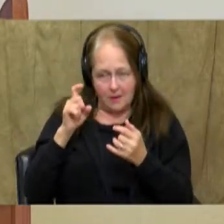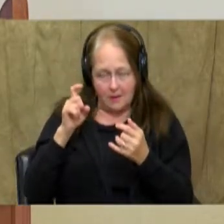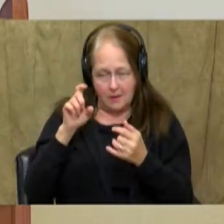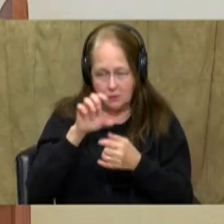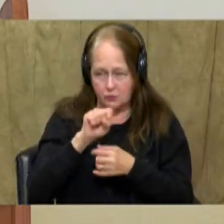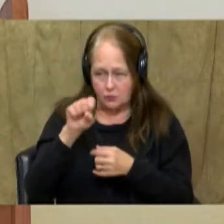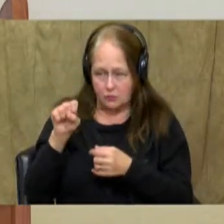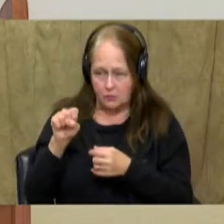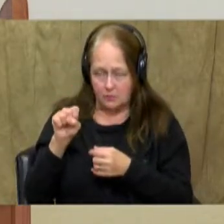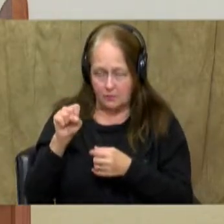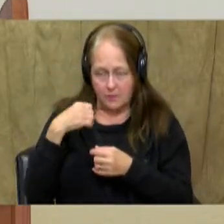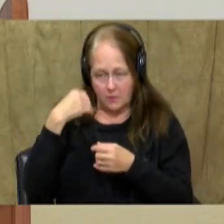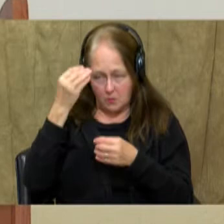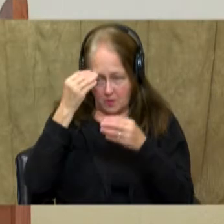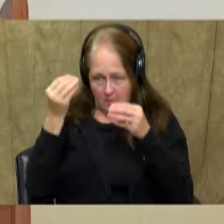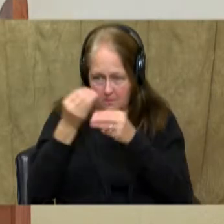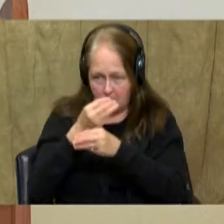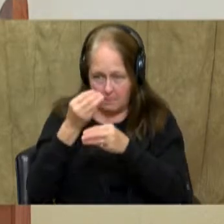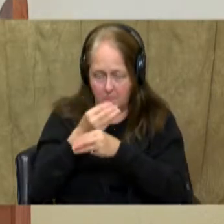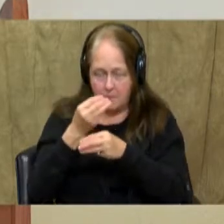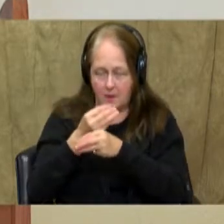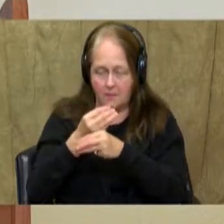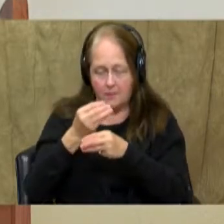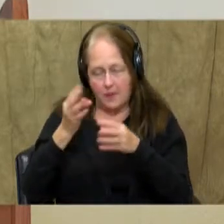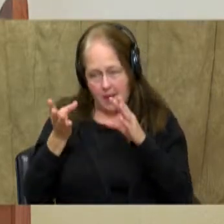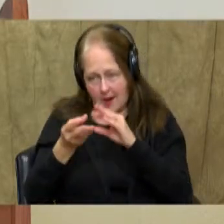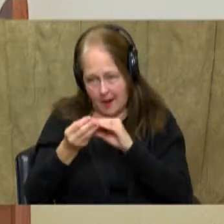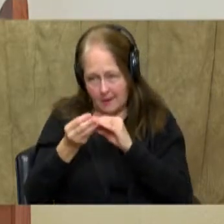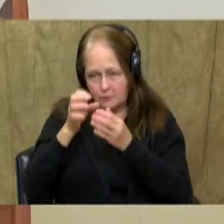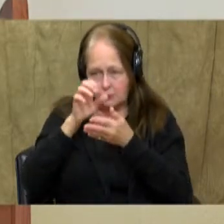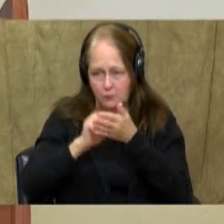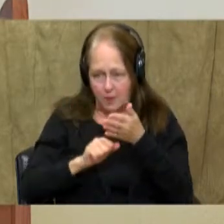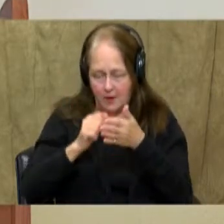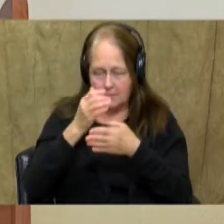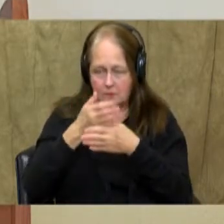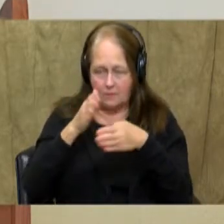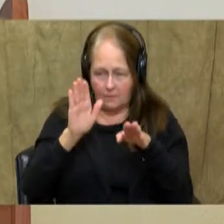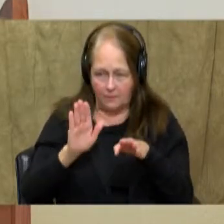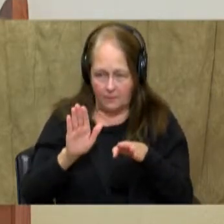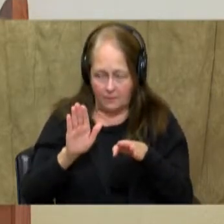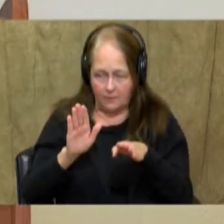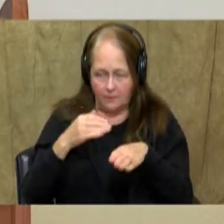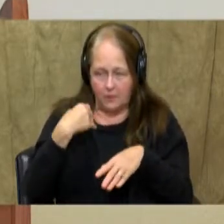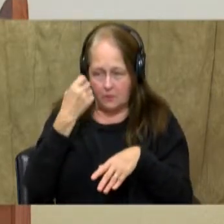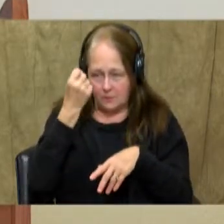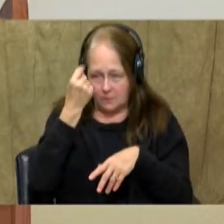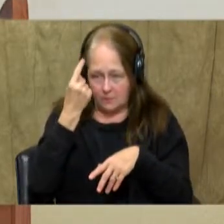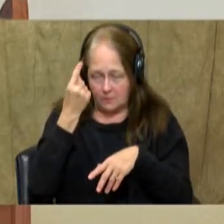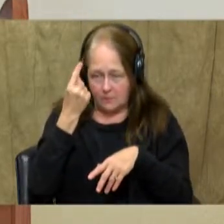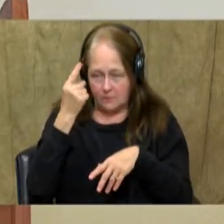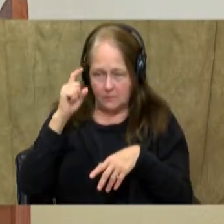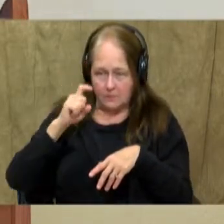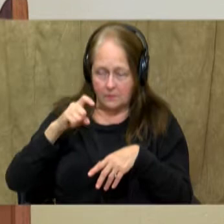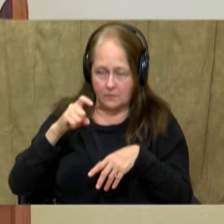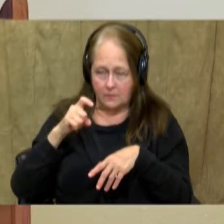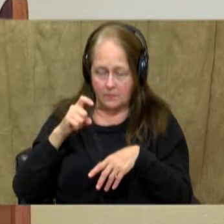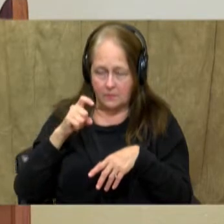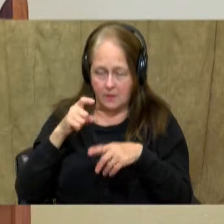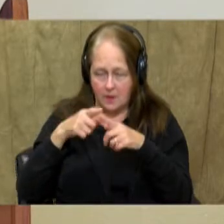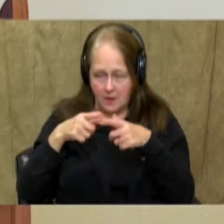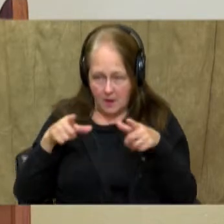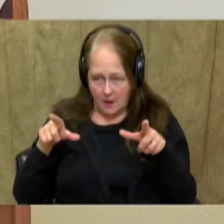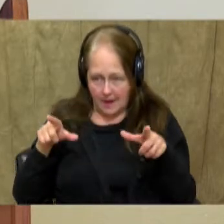I understand why we need math, because we got to add, subtract, multiply, and divide. I understand why we need